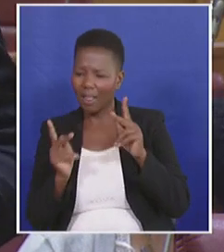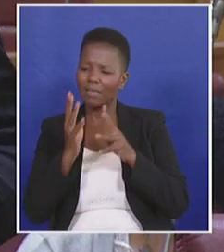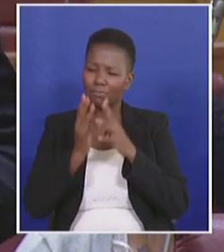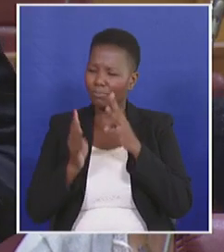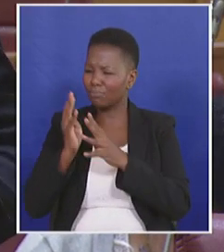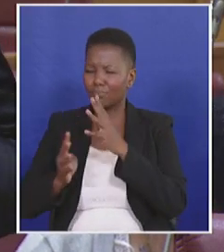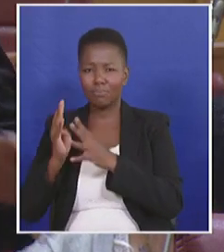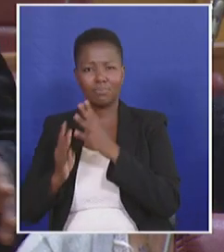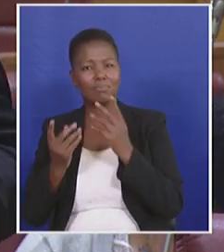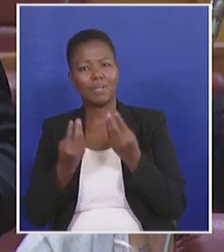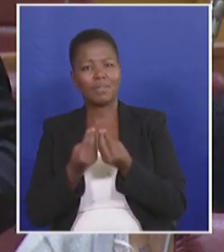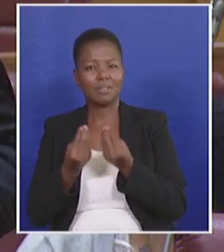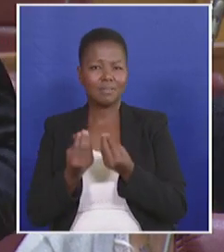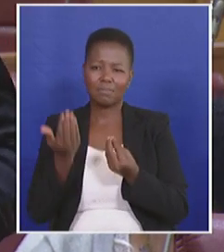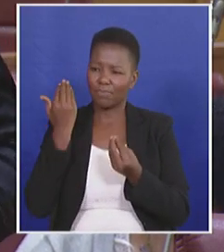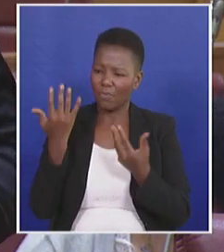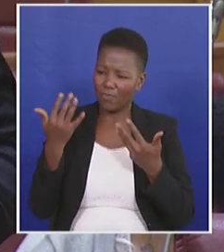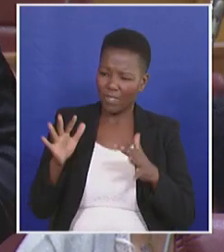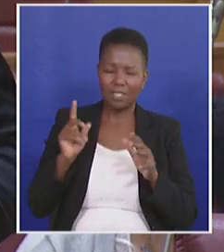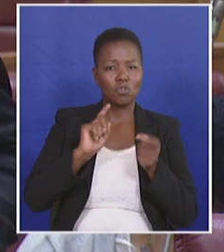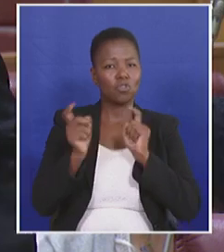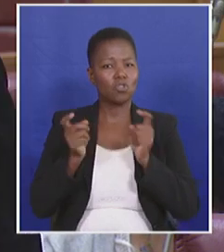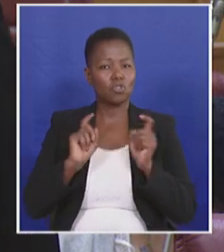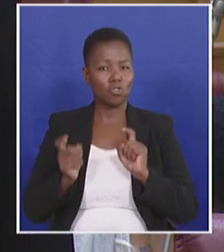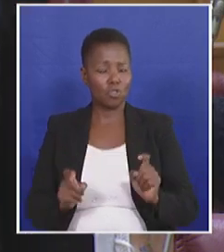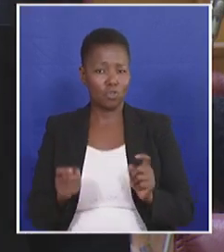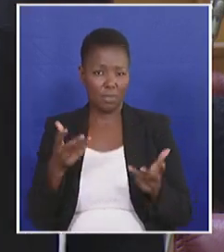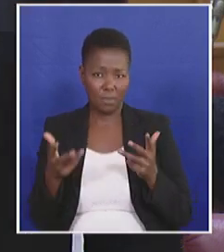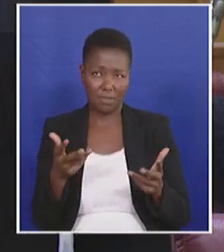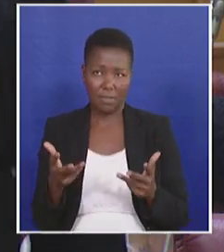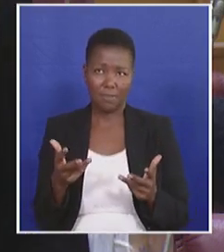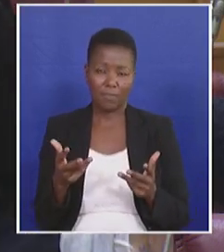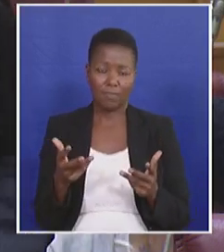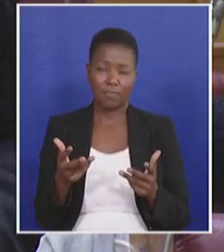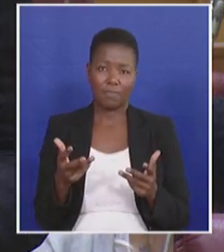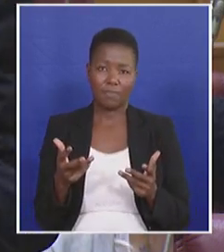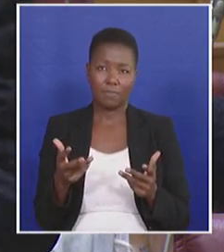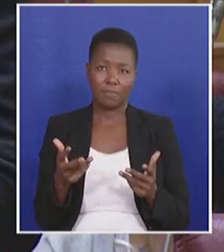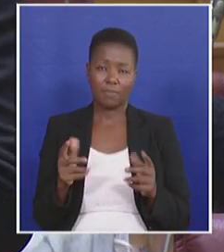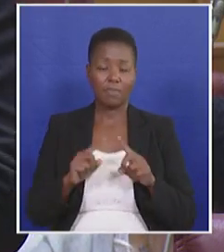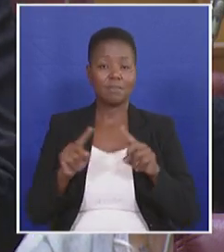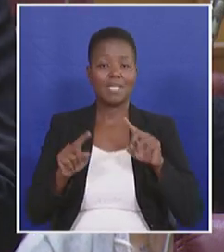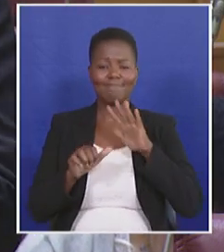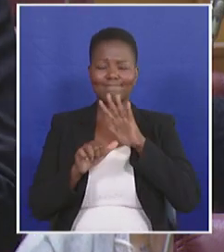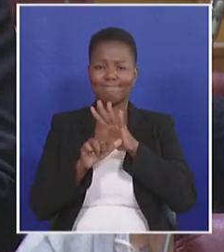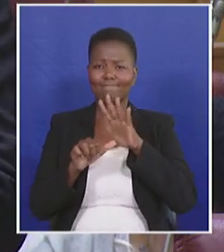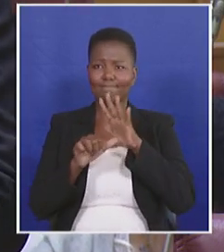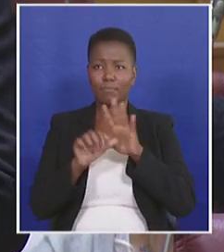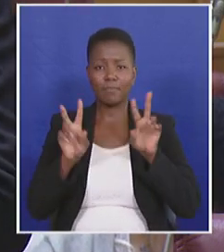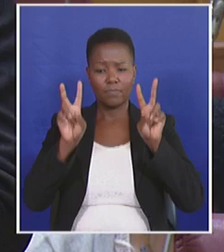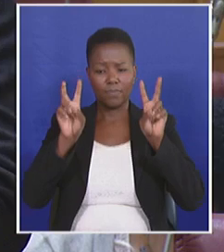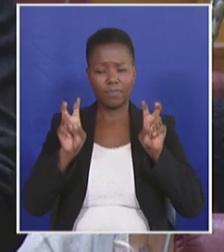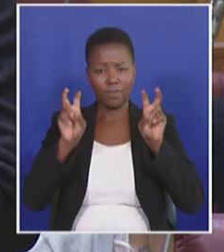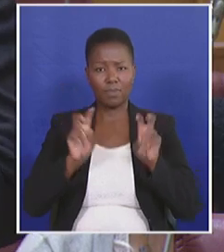be tempered with or altered in one form or the other, the fundamental question is that you need to